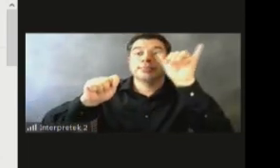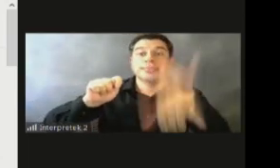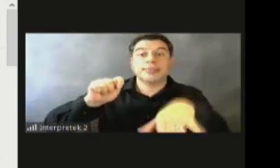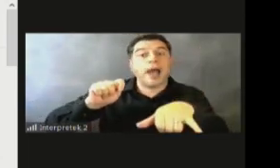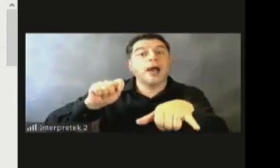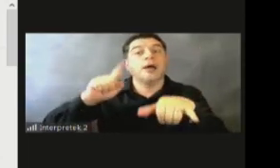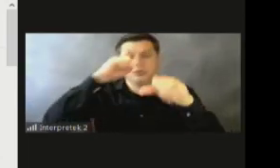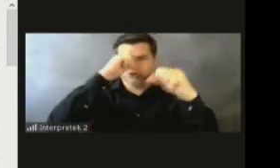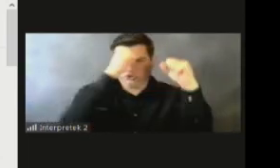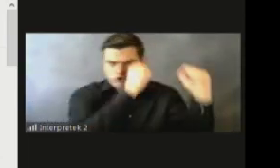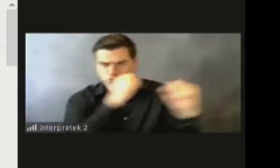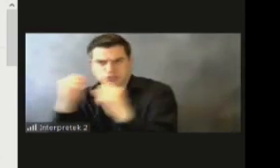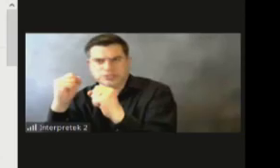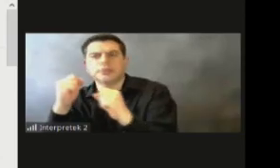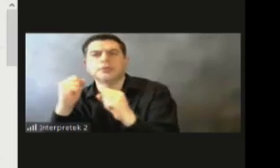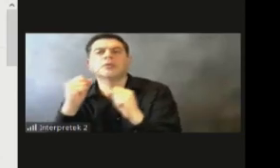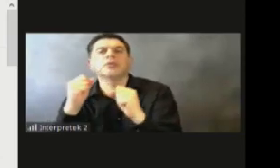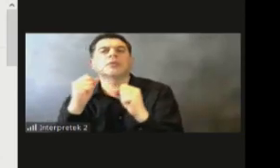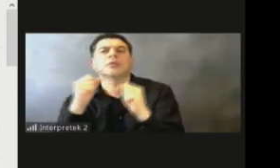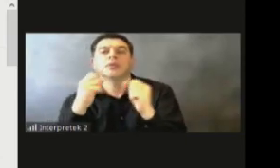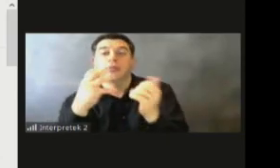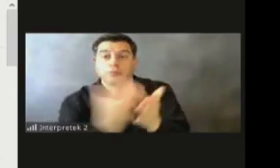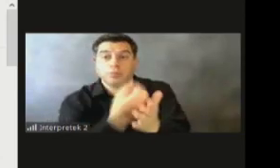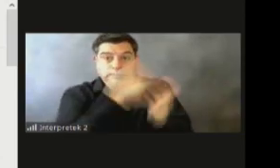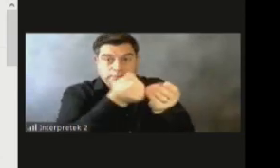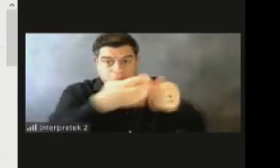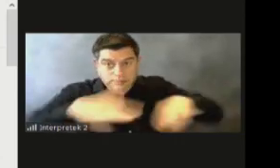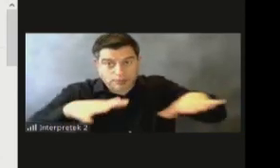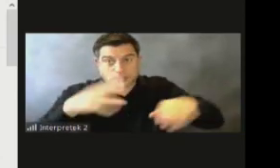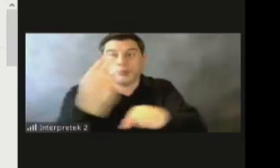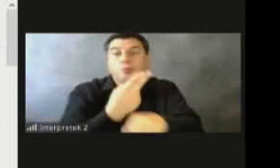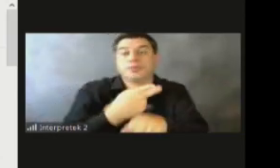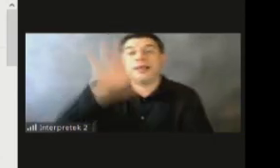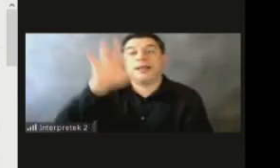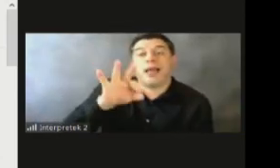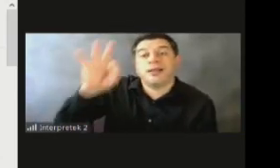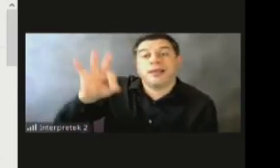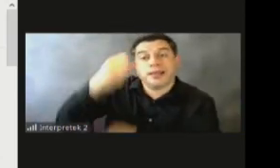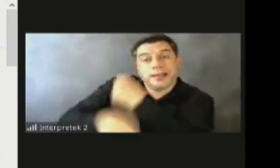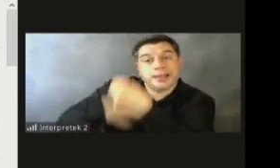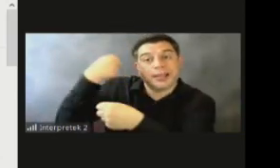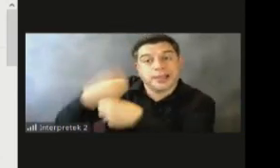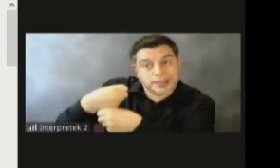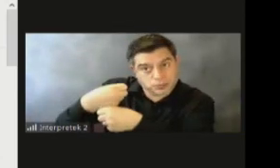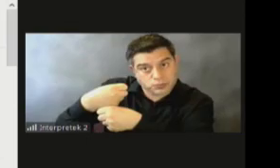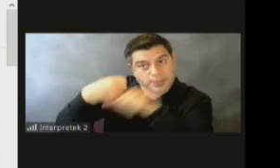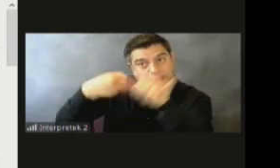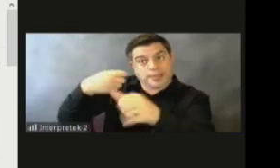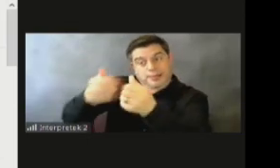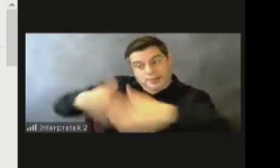market through use of a 99-year ground lease. So what happens is there's a 501c3, a